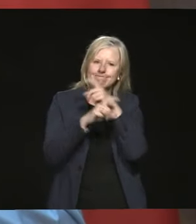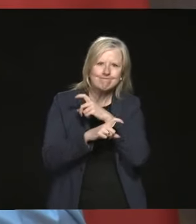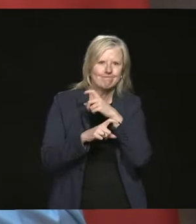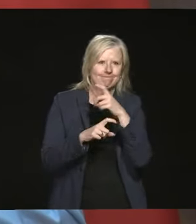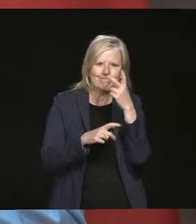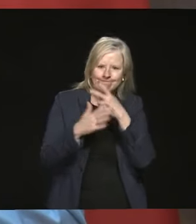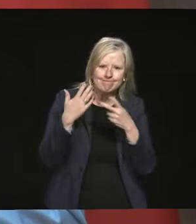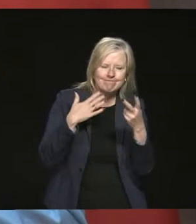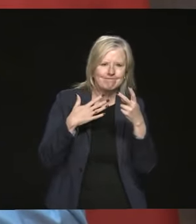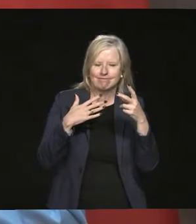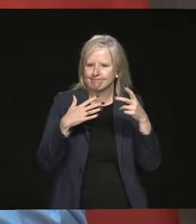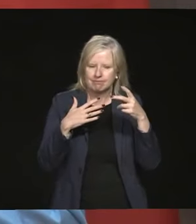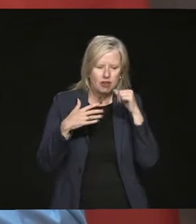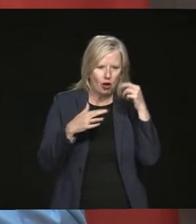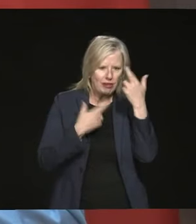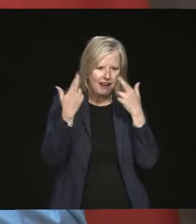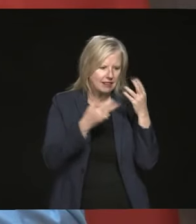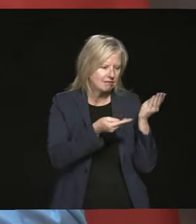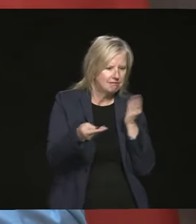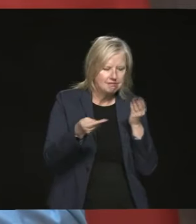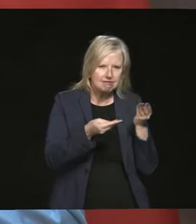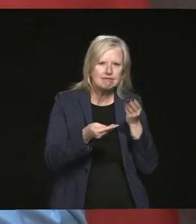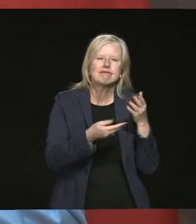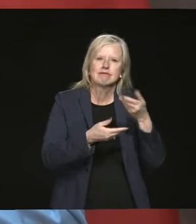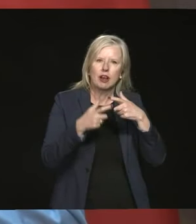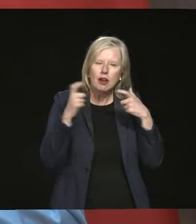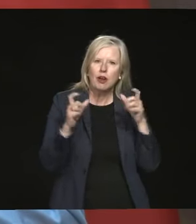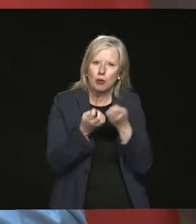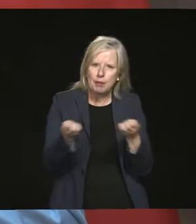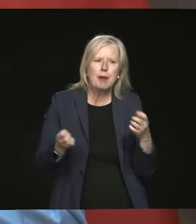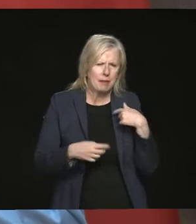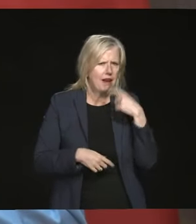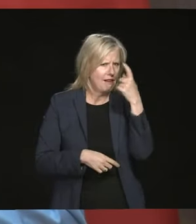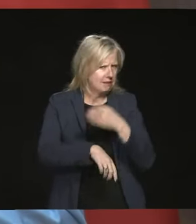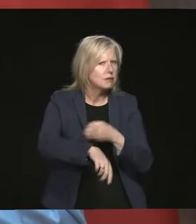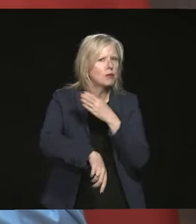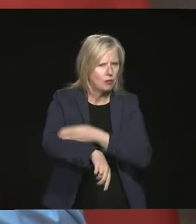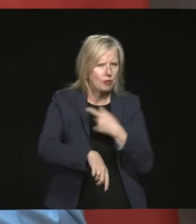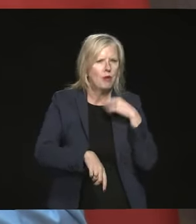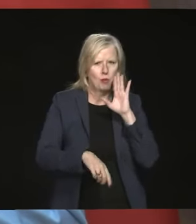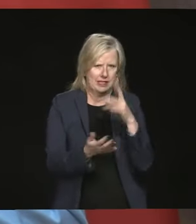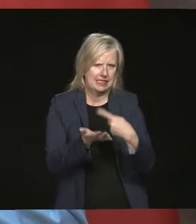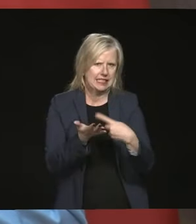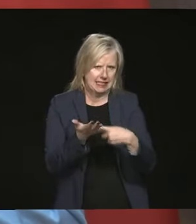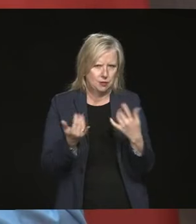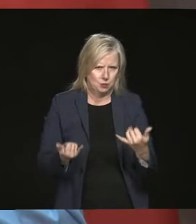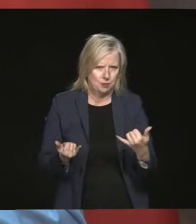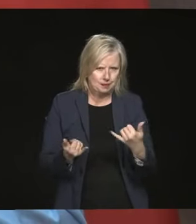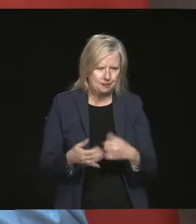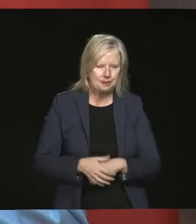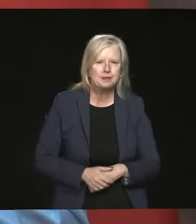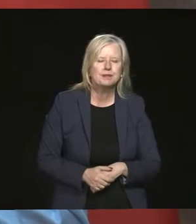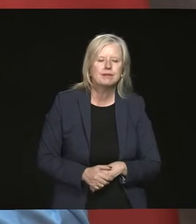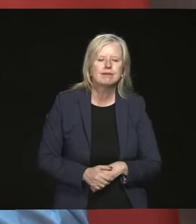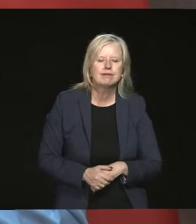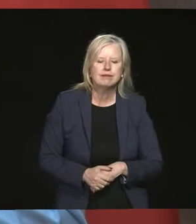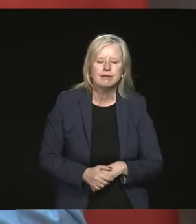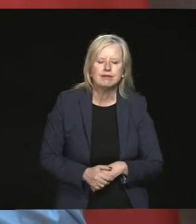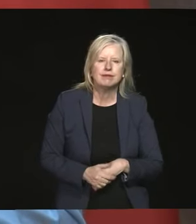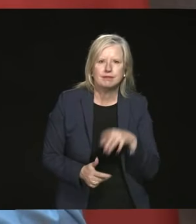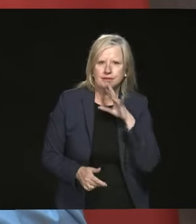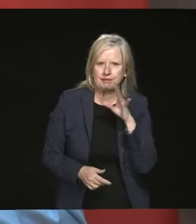chains. But we are making progress, which I will discuss today. Je peux vous dire qu'il s'agit vraiment